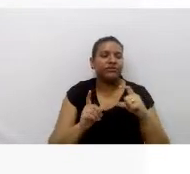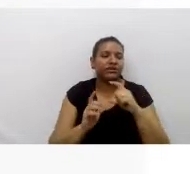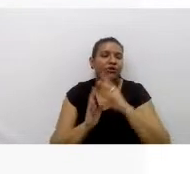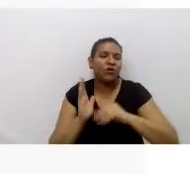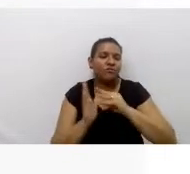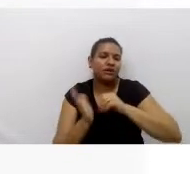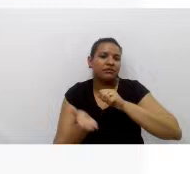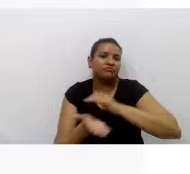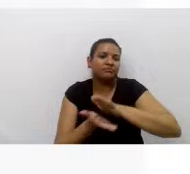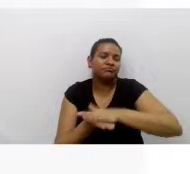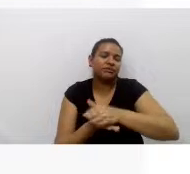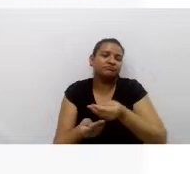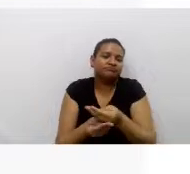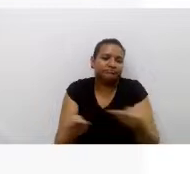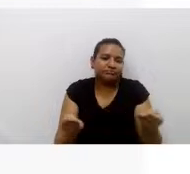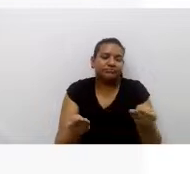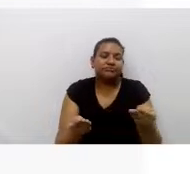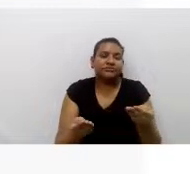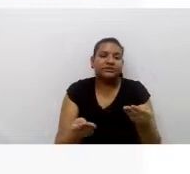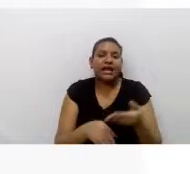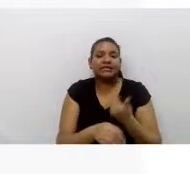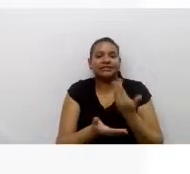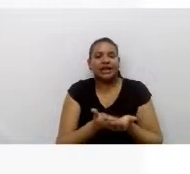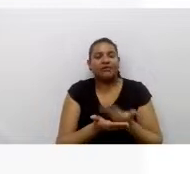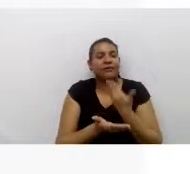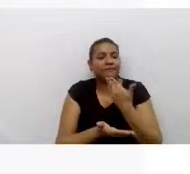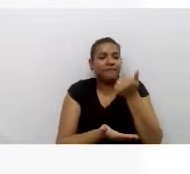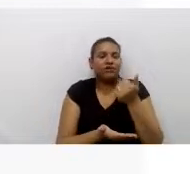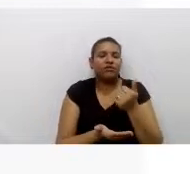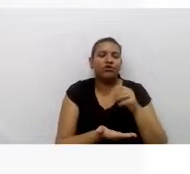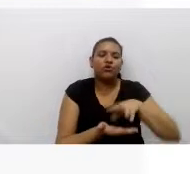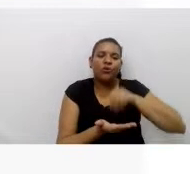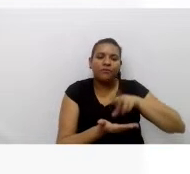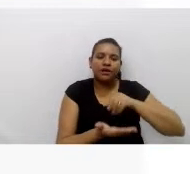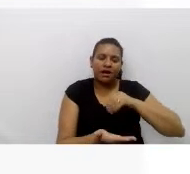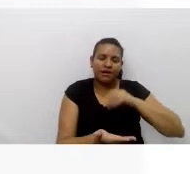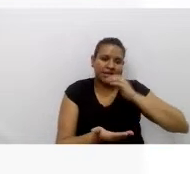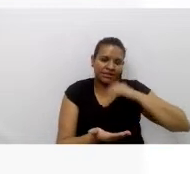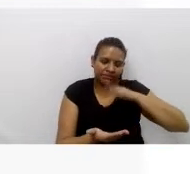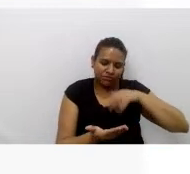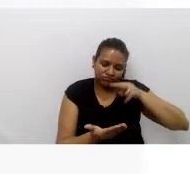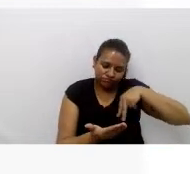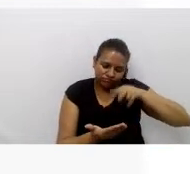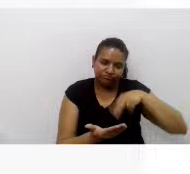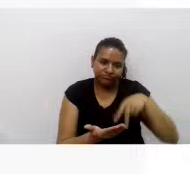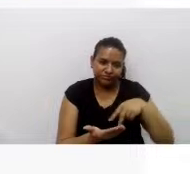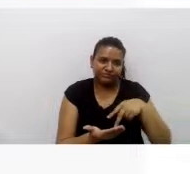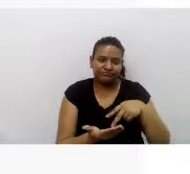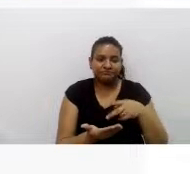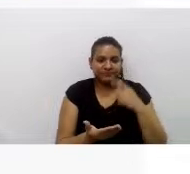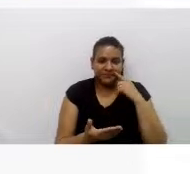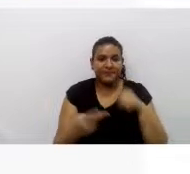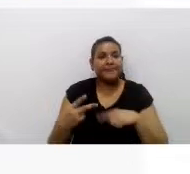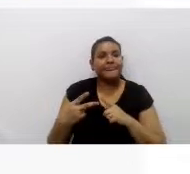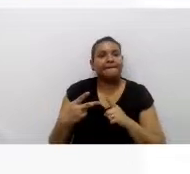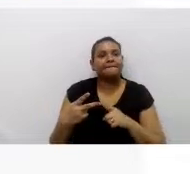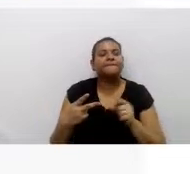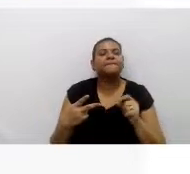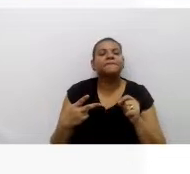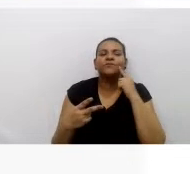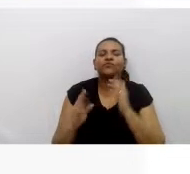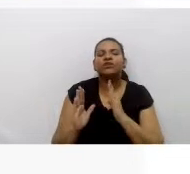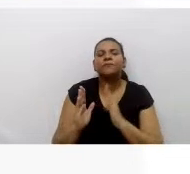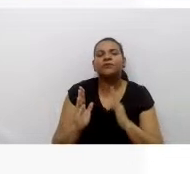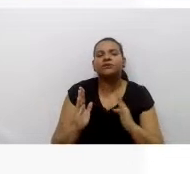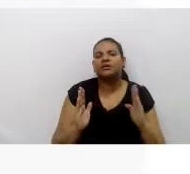Principle 2, let's move on to the process. Let's look at how learners learn. What is